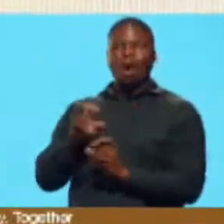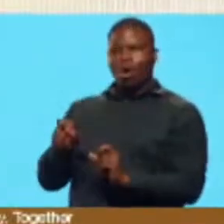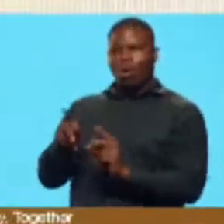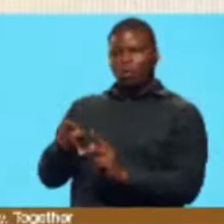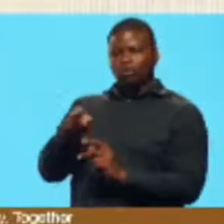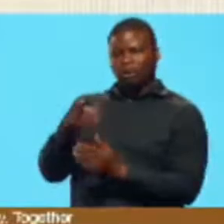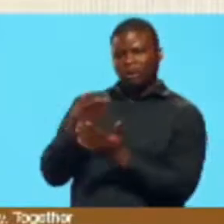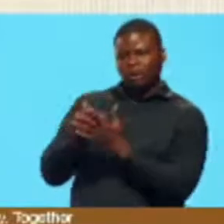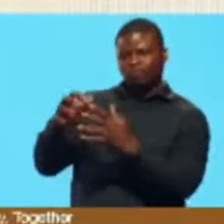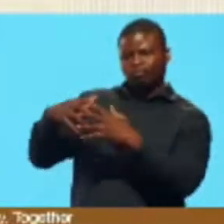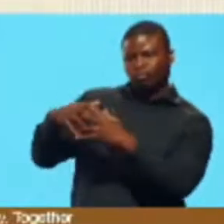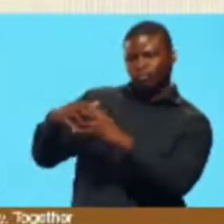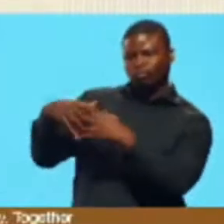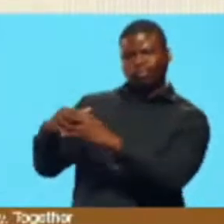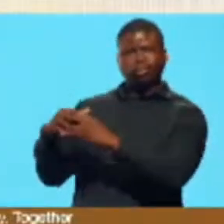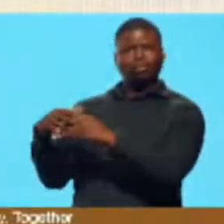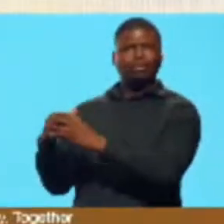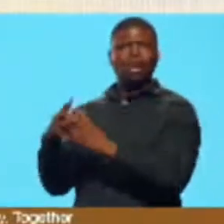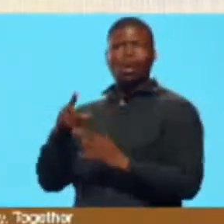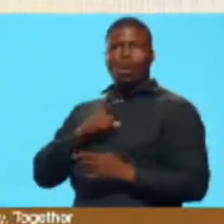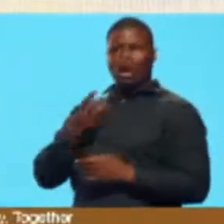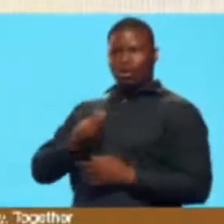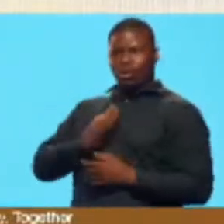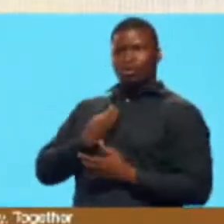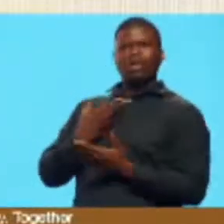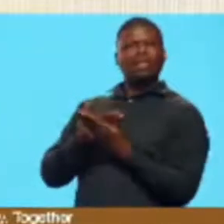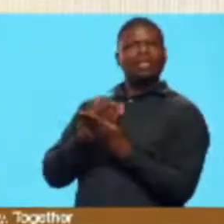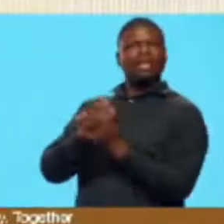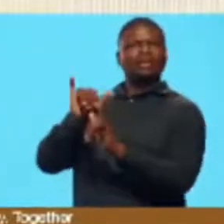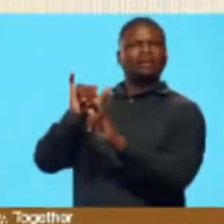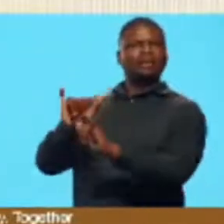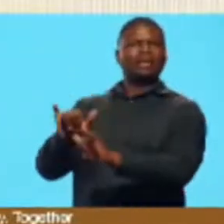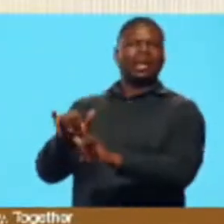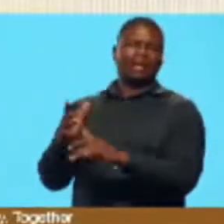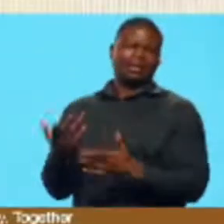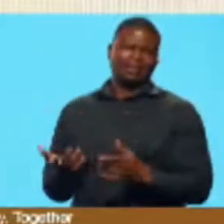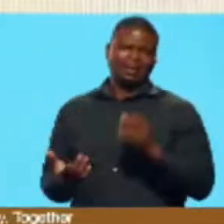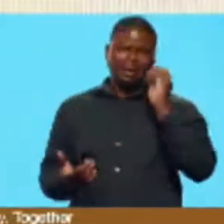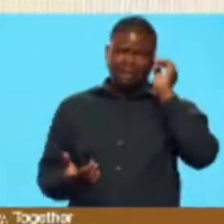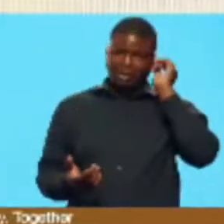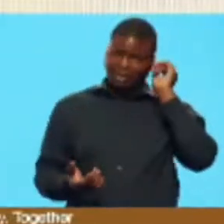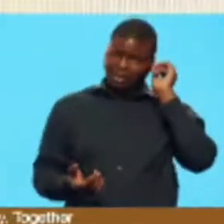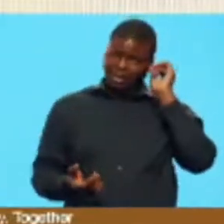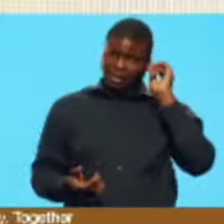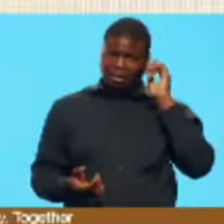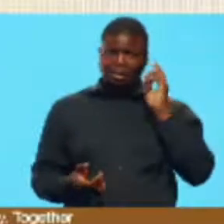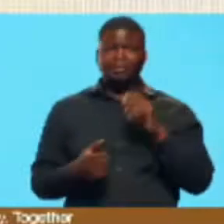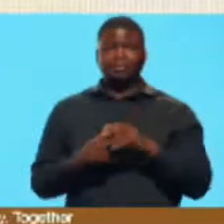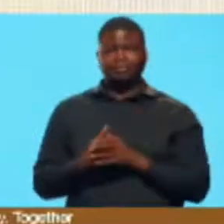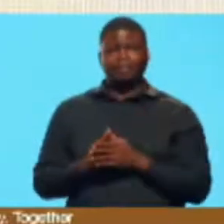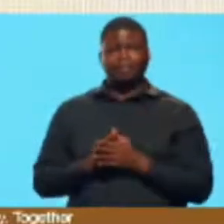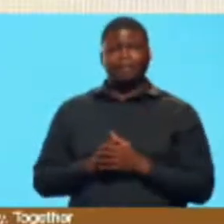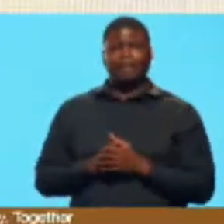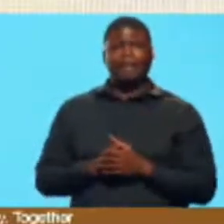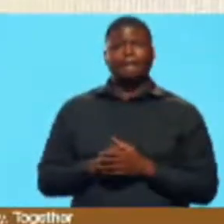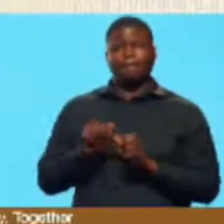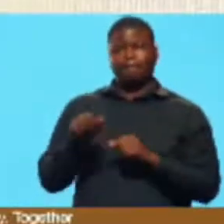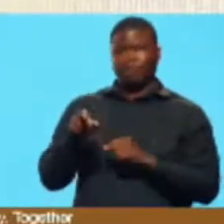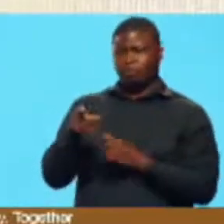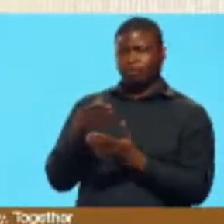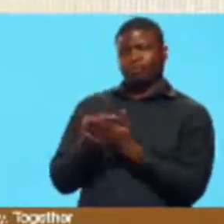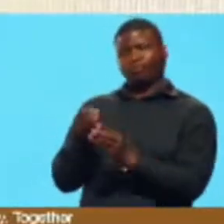to grabbing the opportunity of the demographic dividend as we are in a